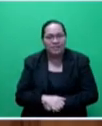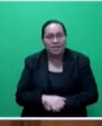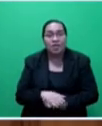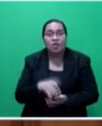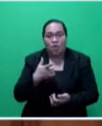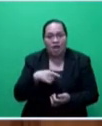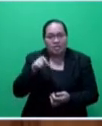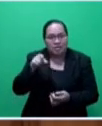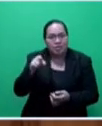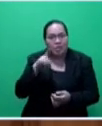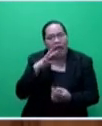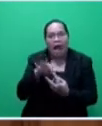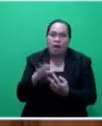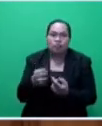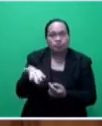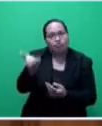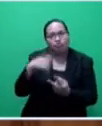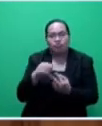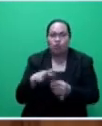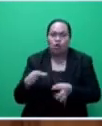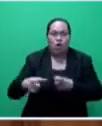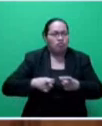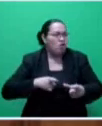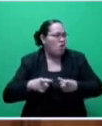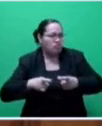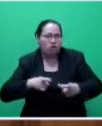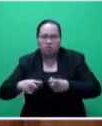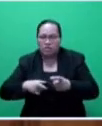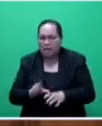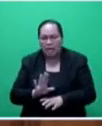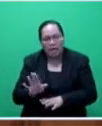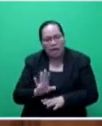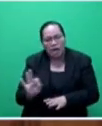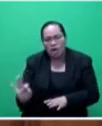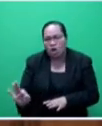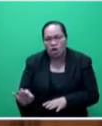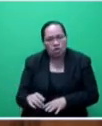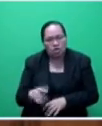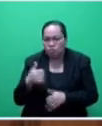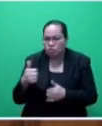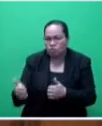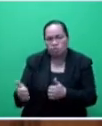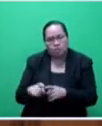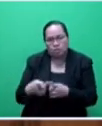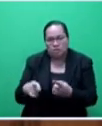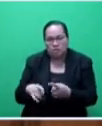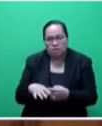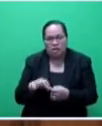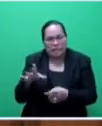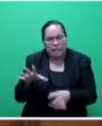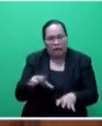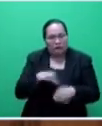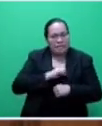Having the discretion to control things is not always a good thing. It doesn't inspire